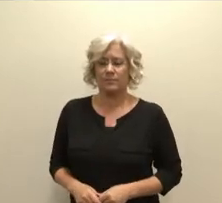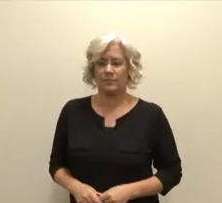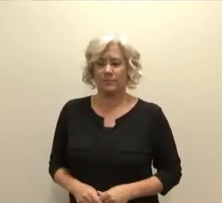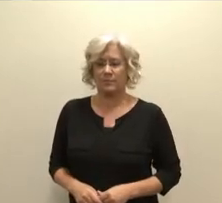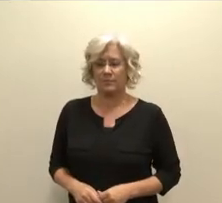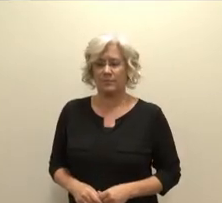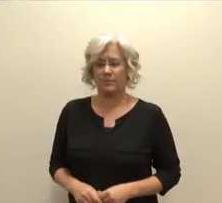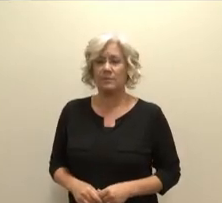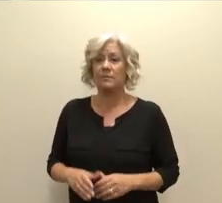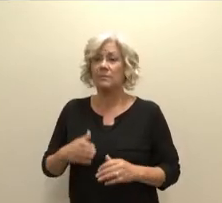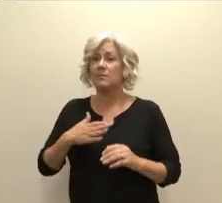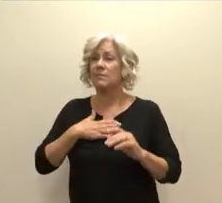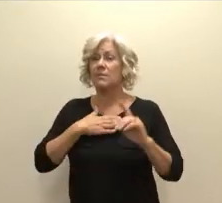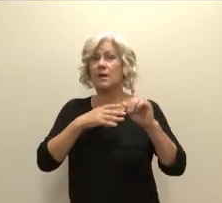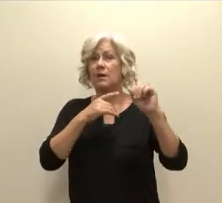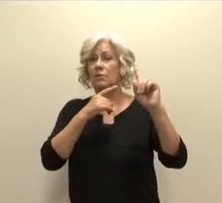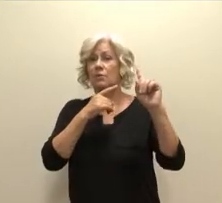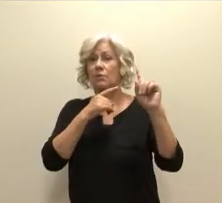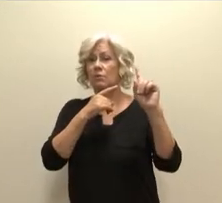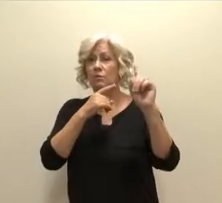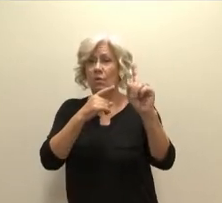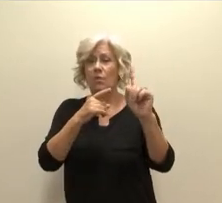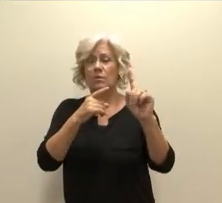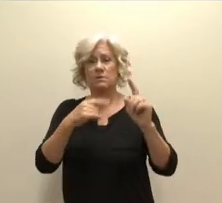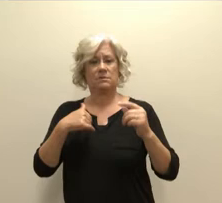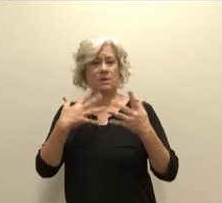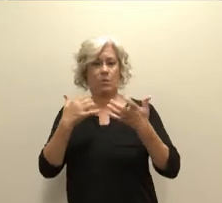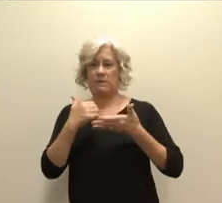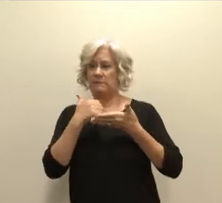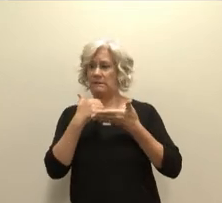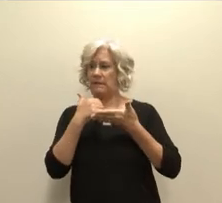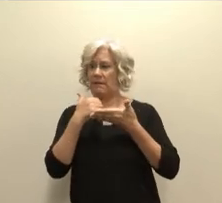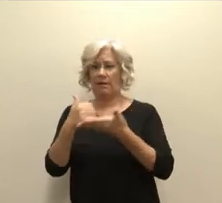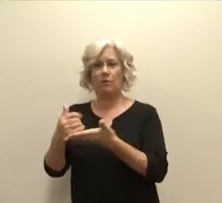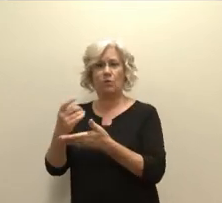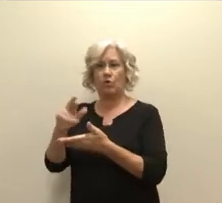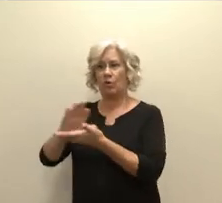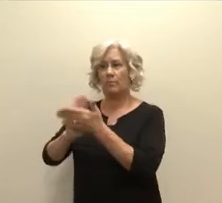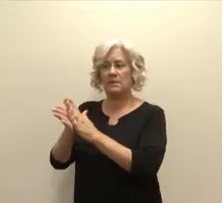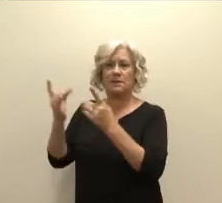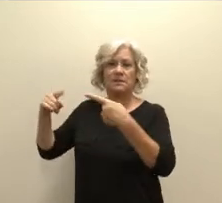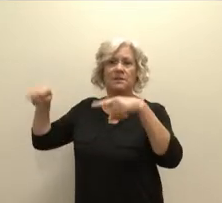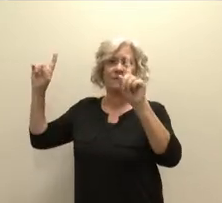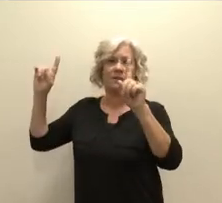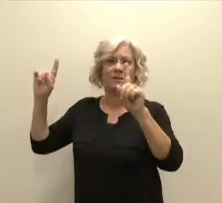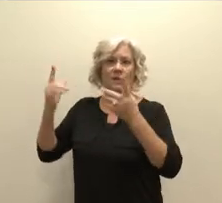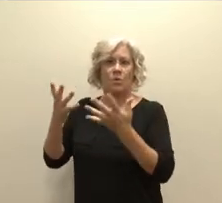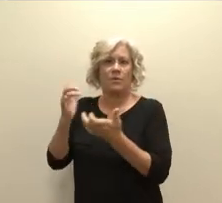my aim is to be useful in helping you be successful in any way I can.